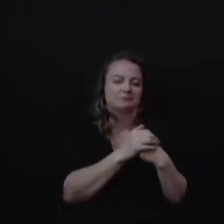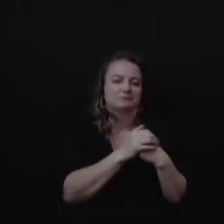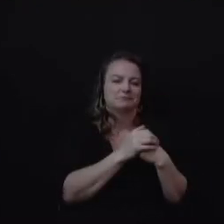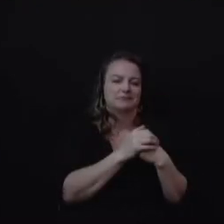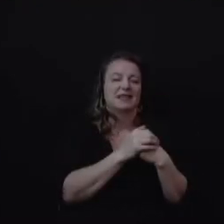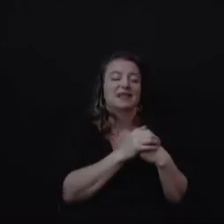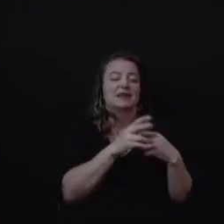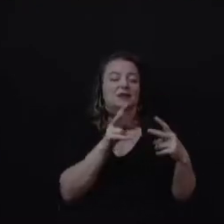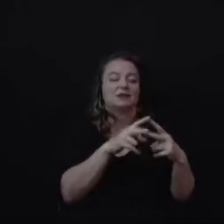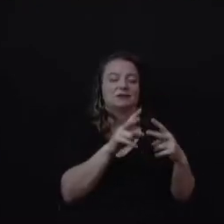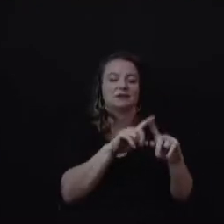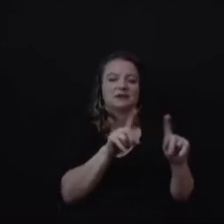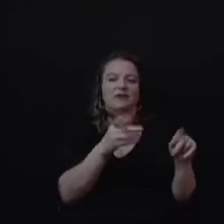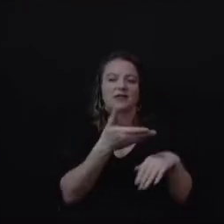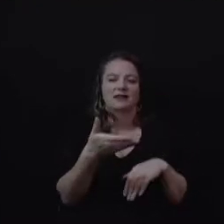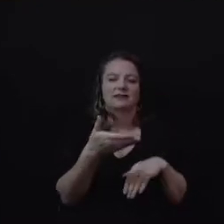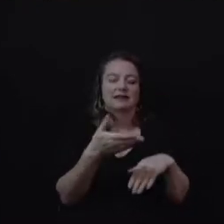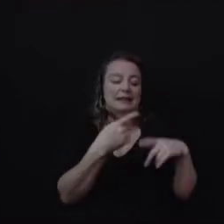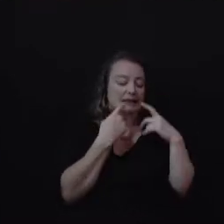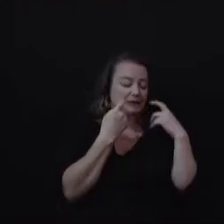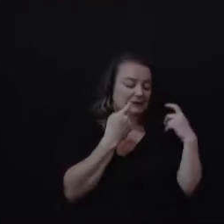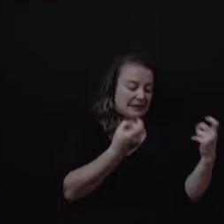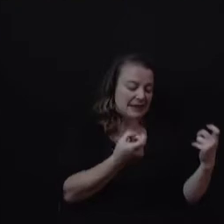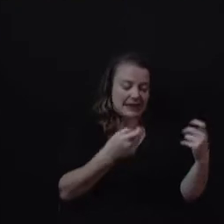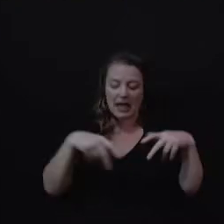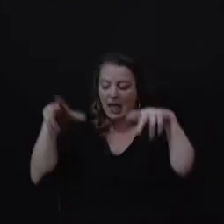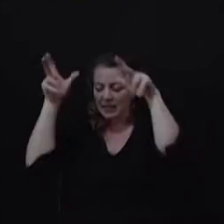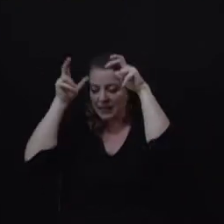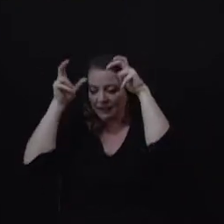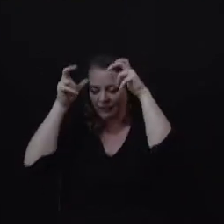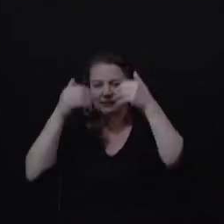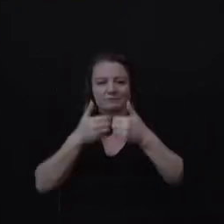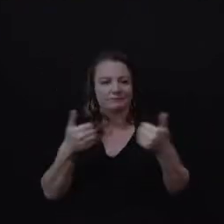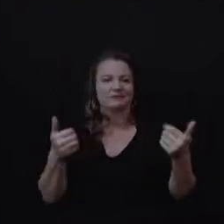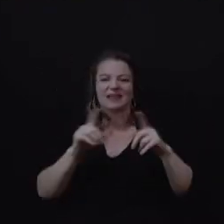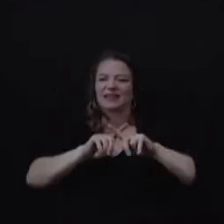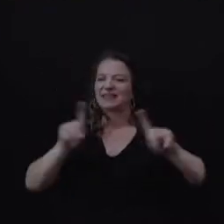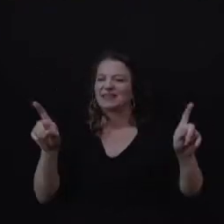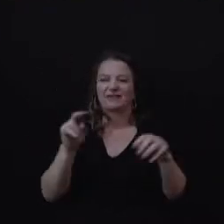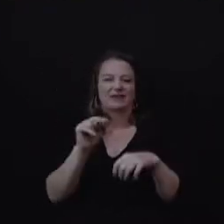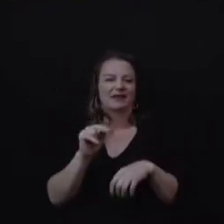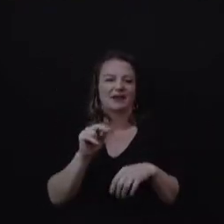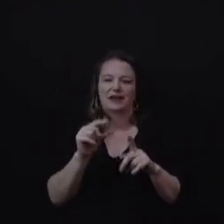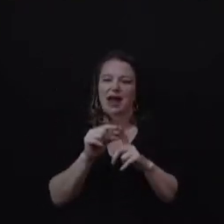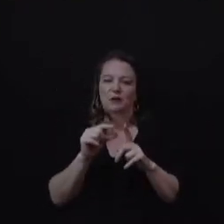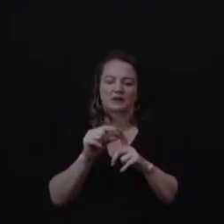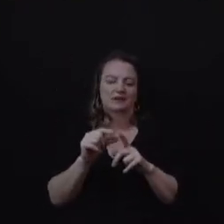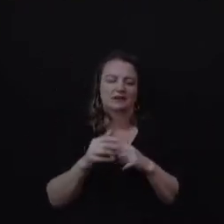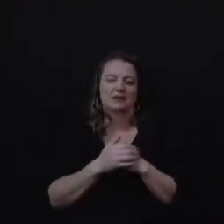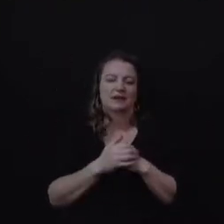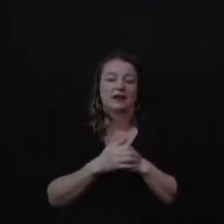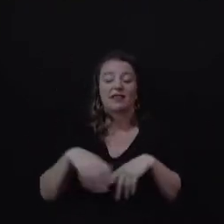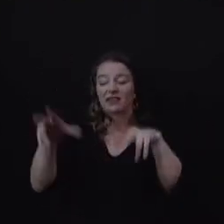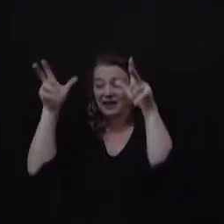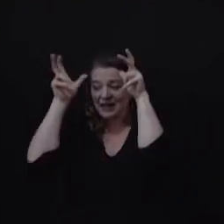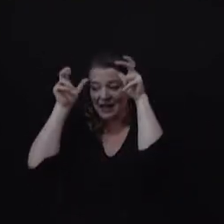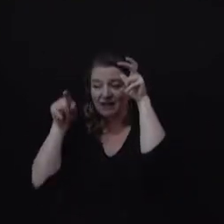are two different things. Sin and the devil are two different nouns. The devil is